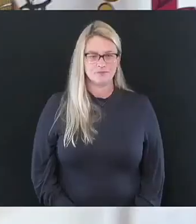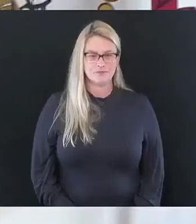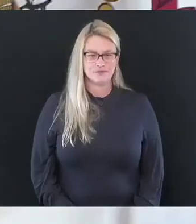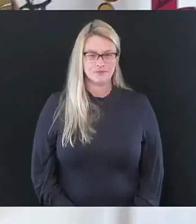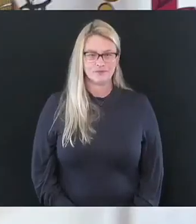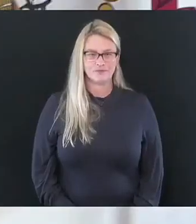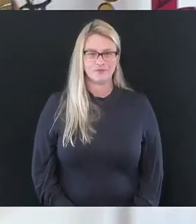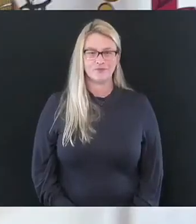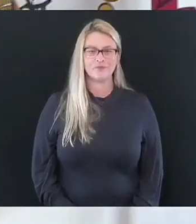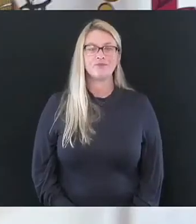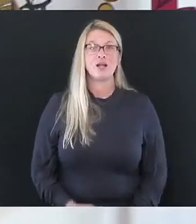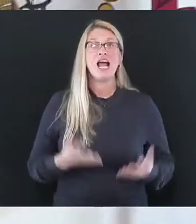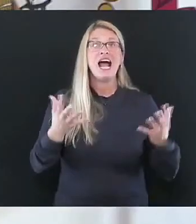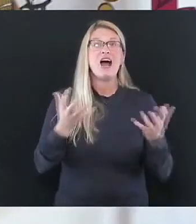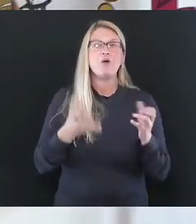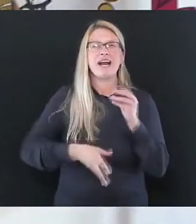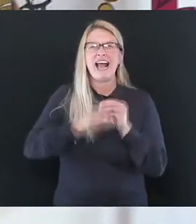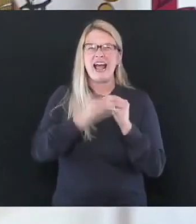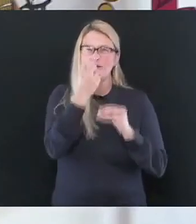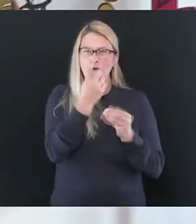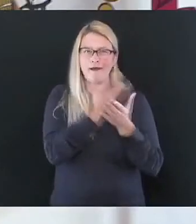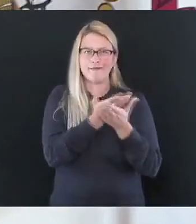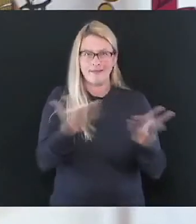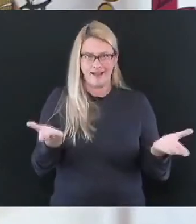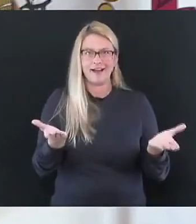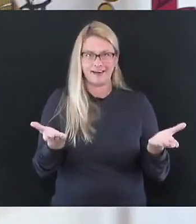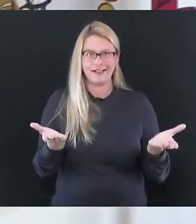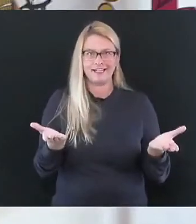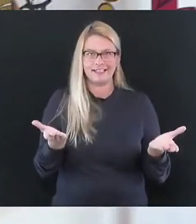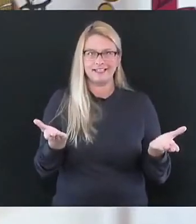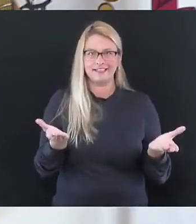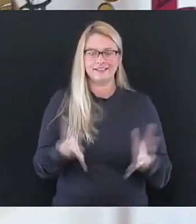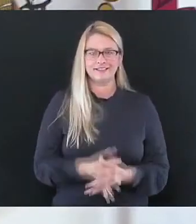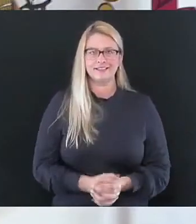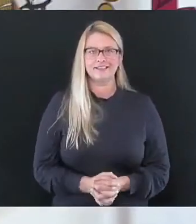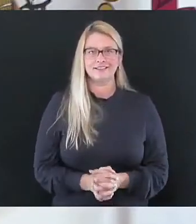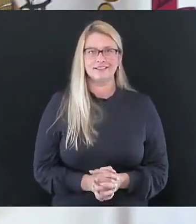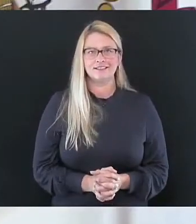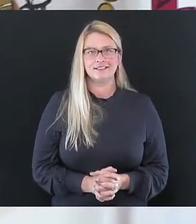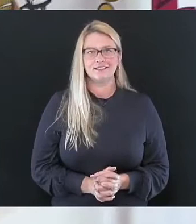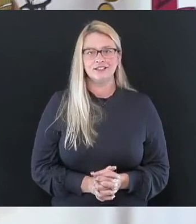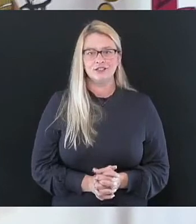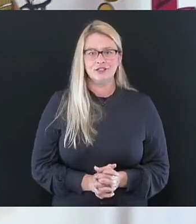And I'd like to just add just one thing real quick, and that is just this.